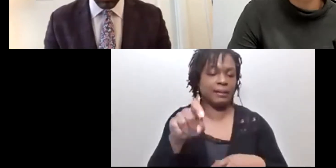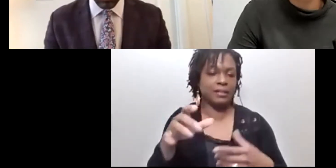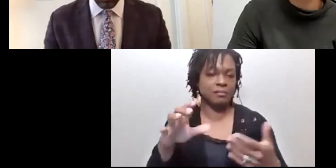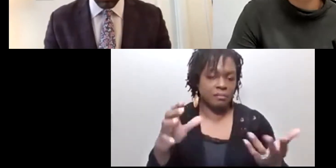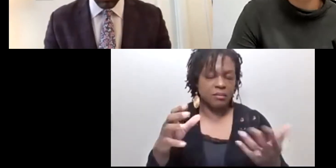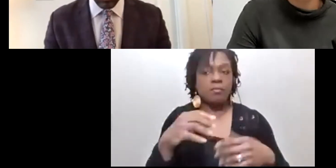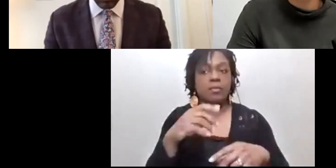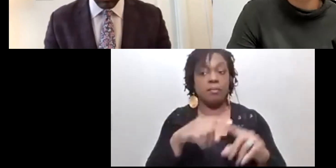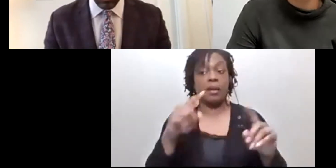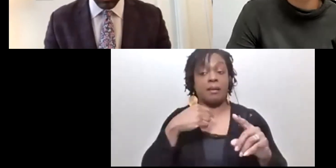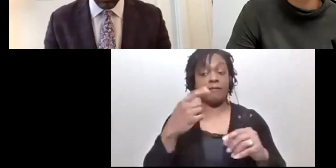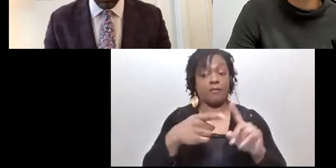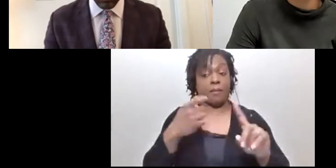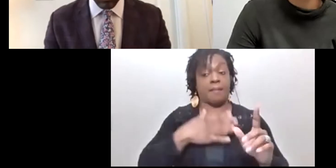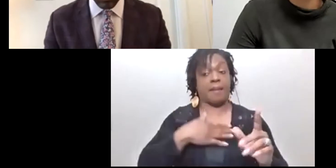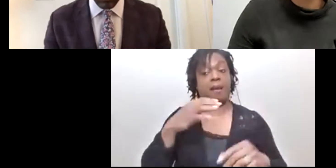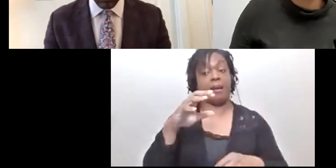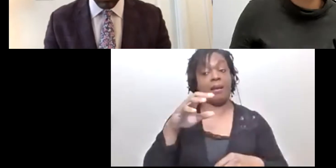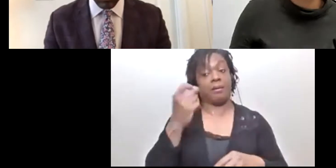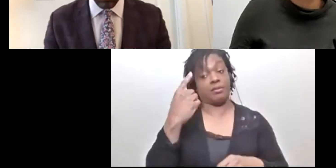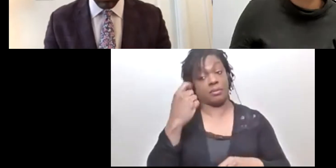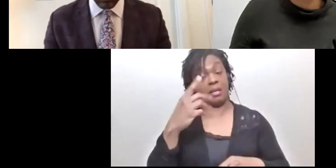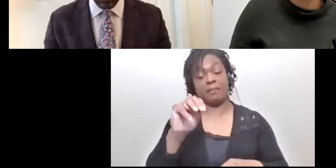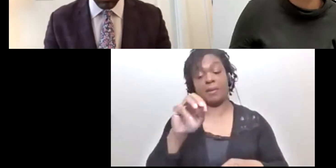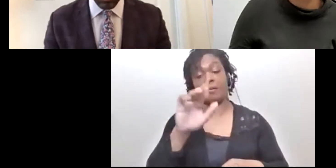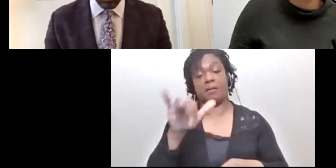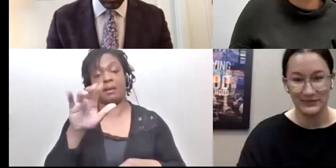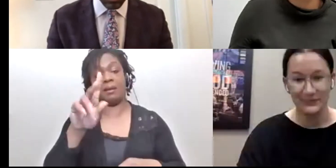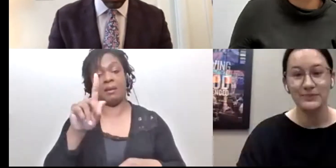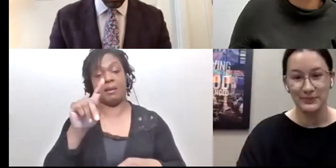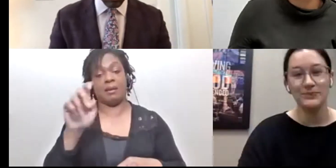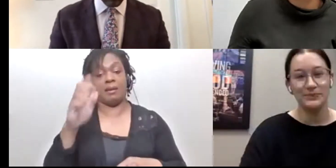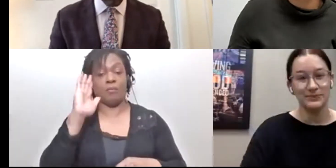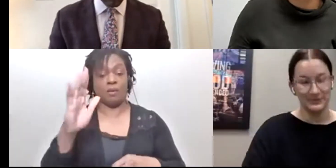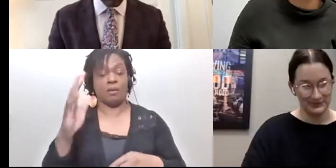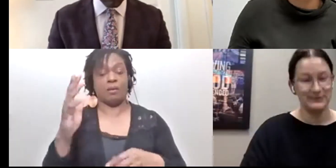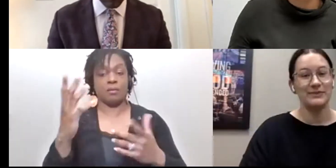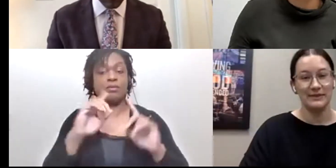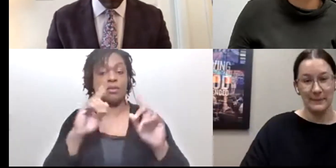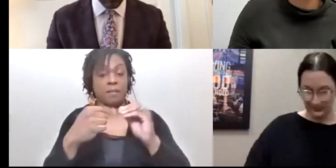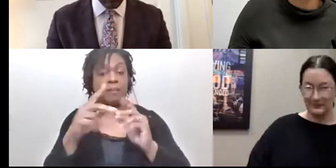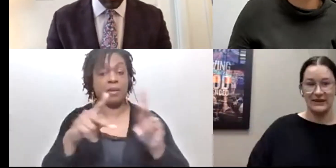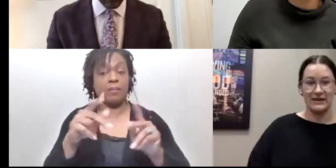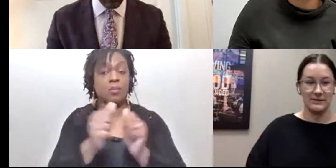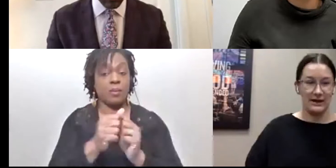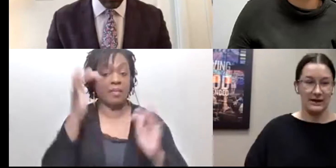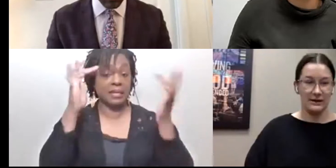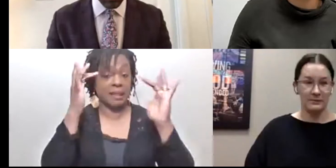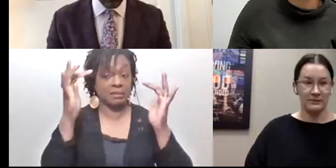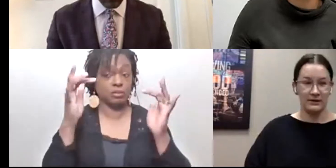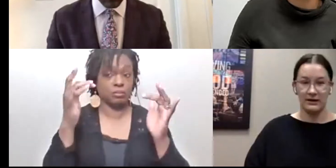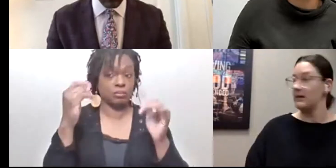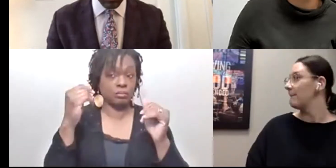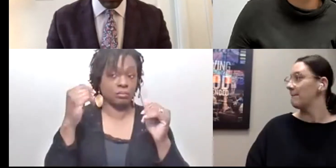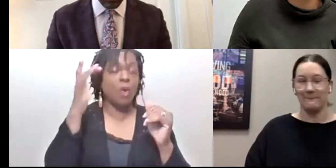understanding, Mary Kate, you're going to talk about the trafficking of persons with intellectual disabilities. Is that correct? Yes,